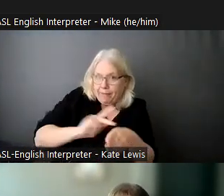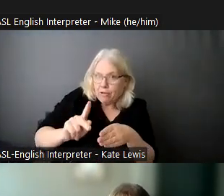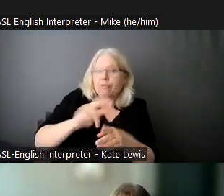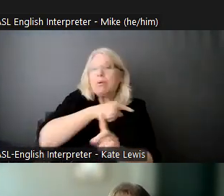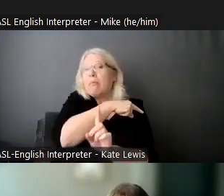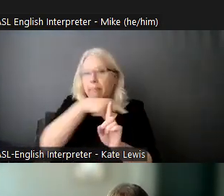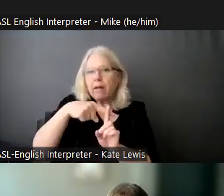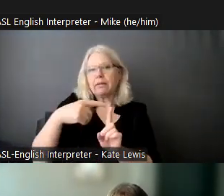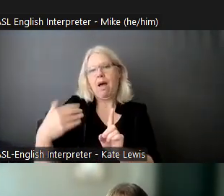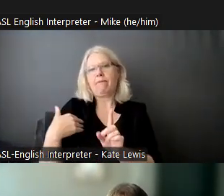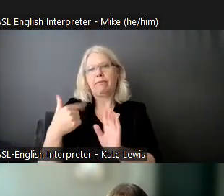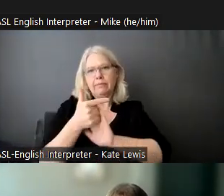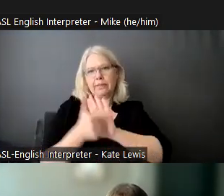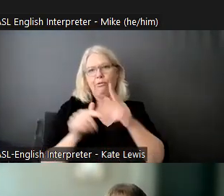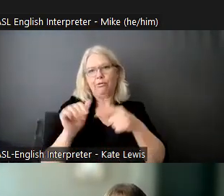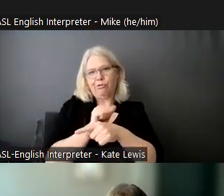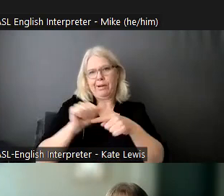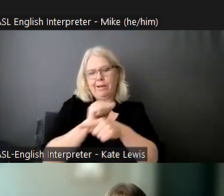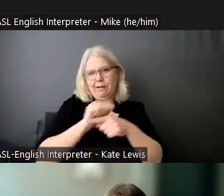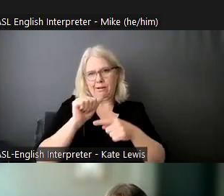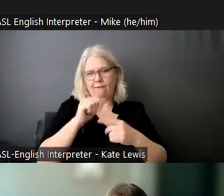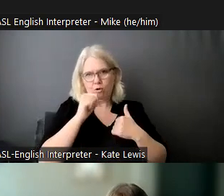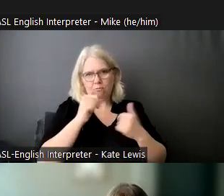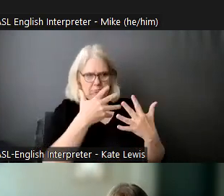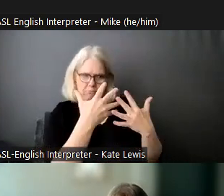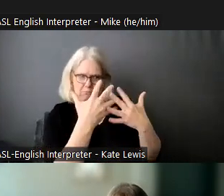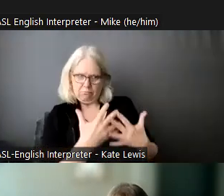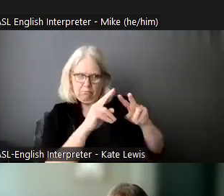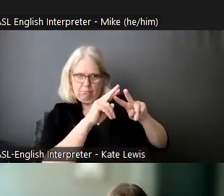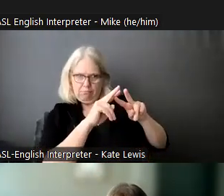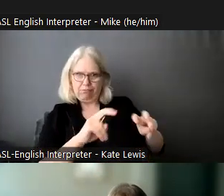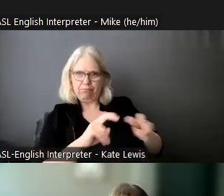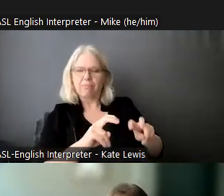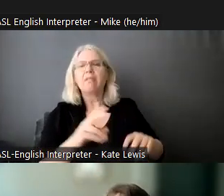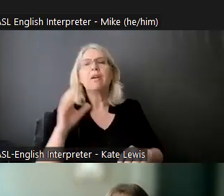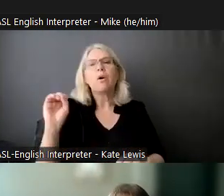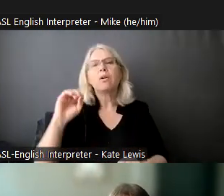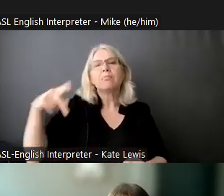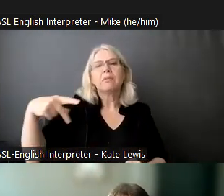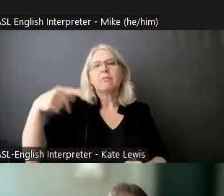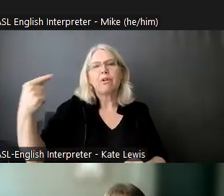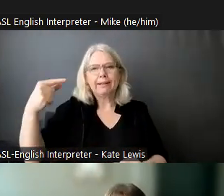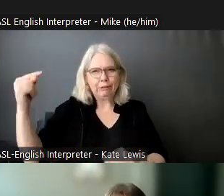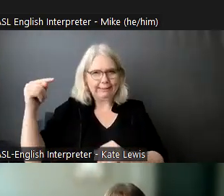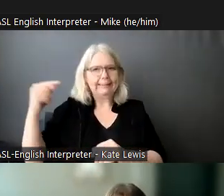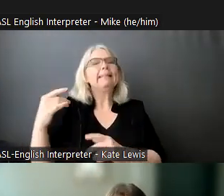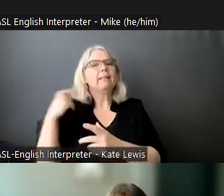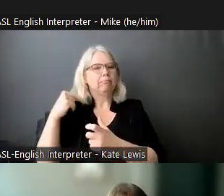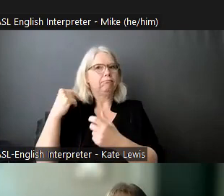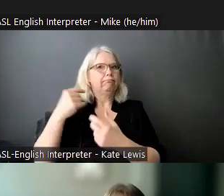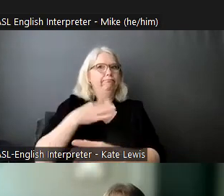trained through the Ministry of the Attorney General and through the office of the public guardian and trustee. So not all doctors, not